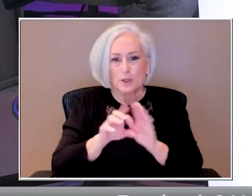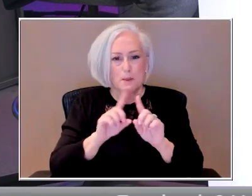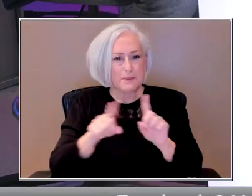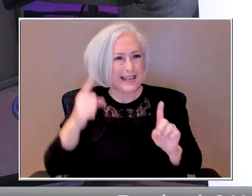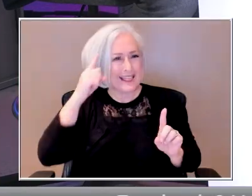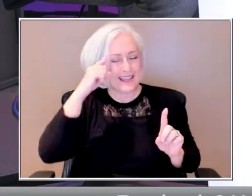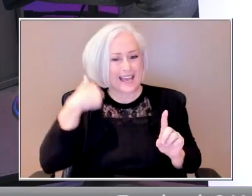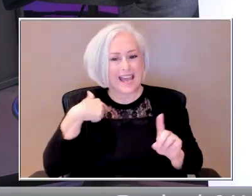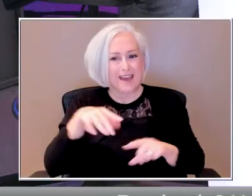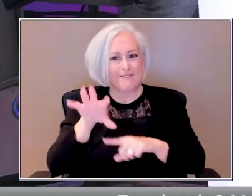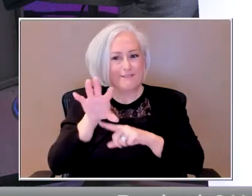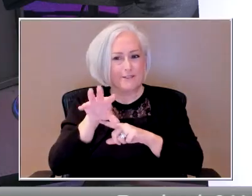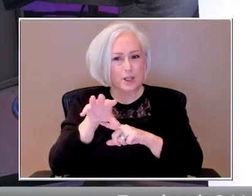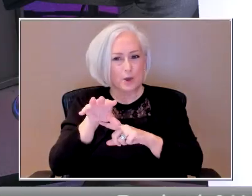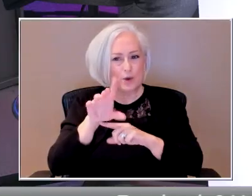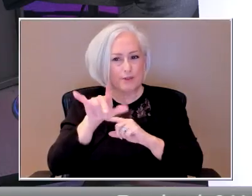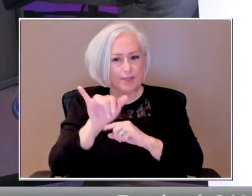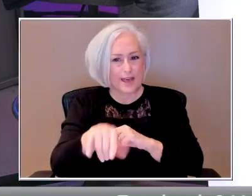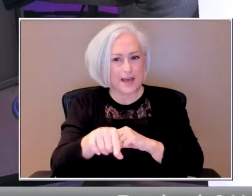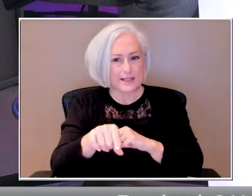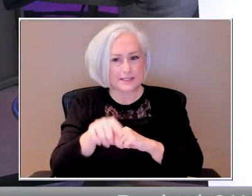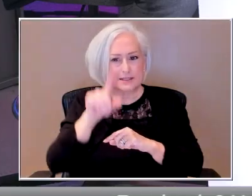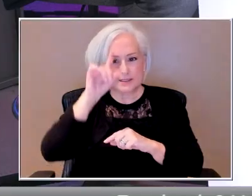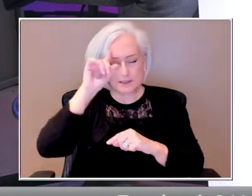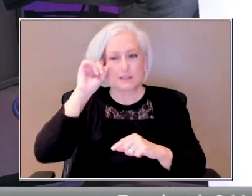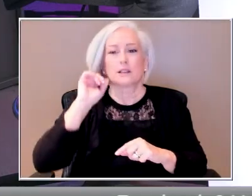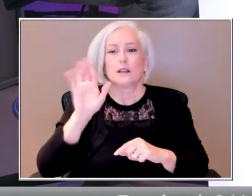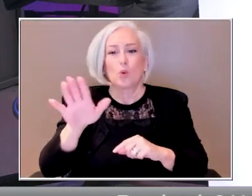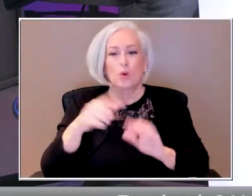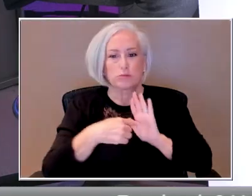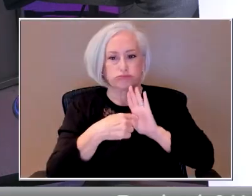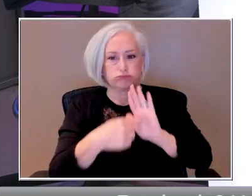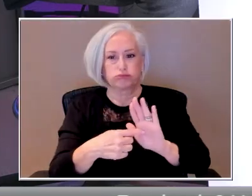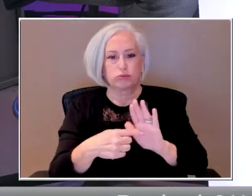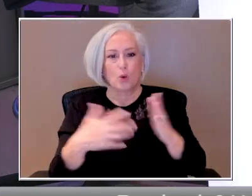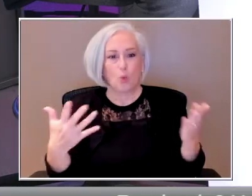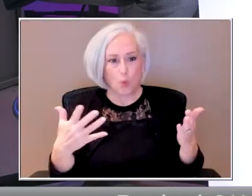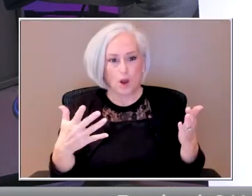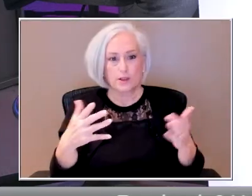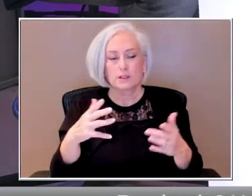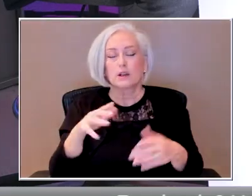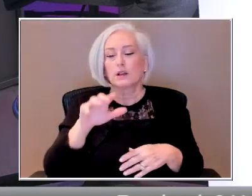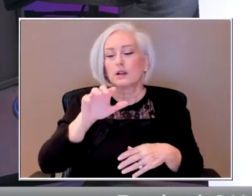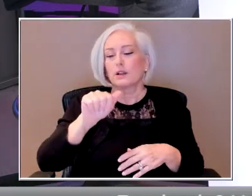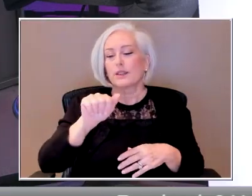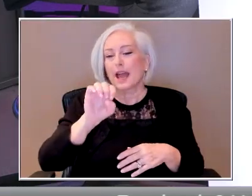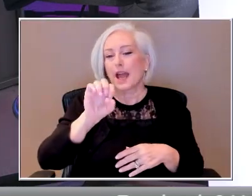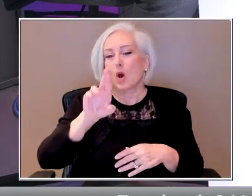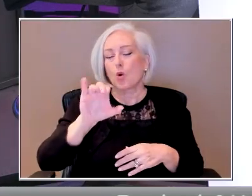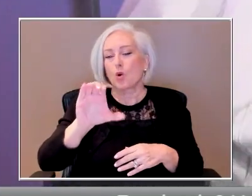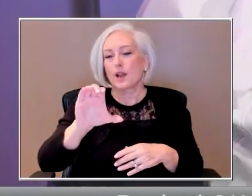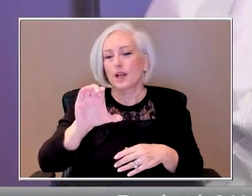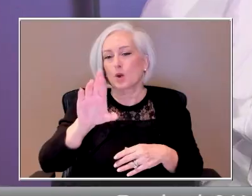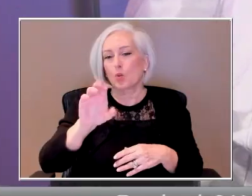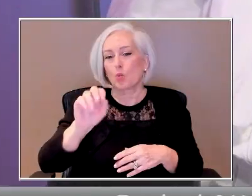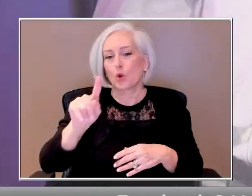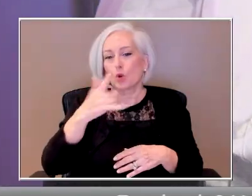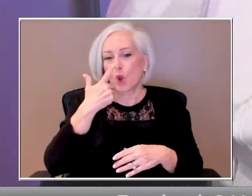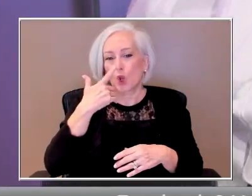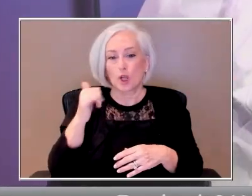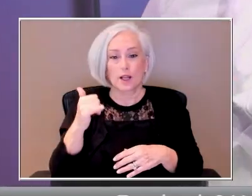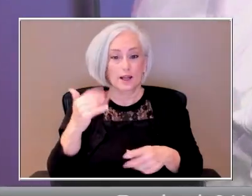videos and some images as well, because we're going to give you a closer look at what Luke's aortic root looked like. Yeah, so this is the reason why we couldn't save his valve.